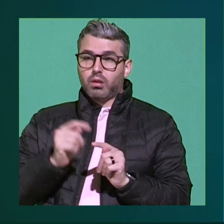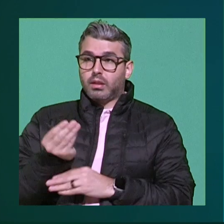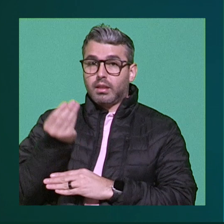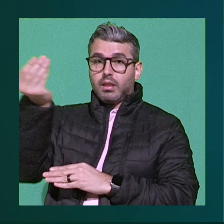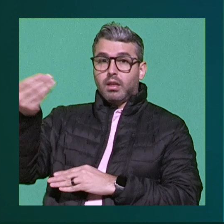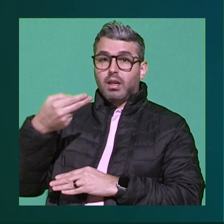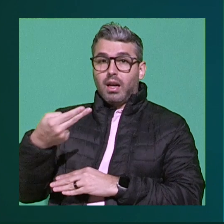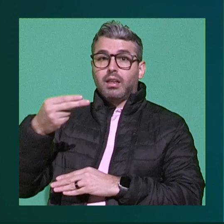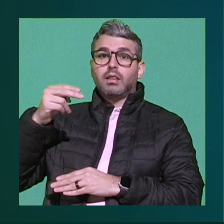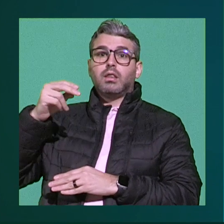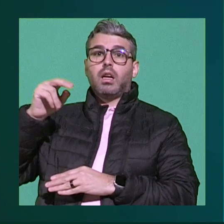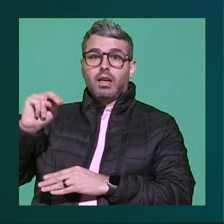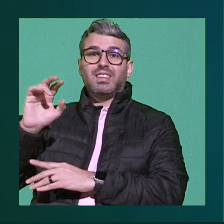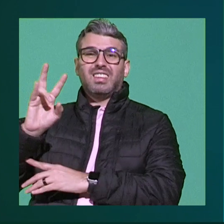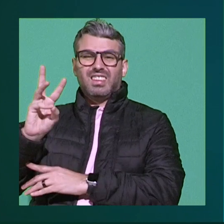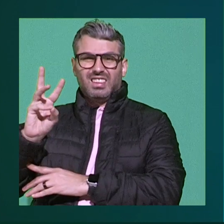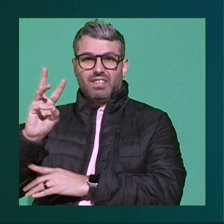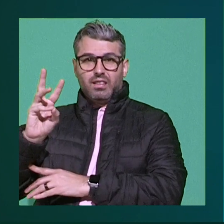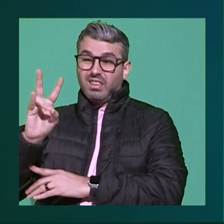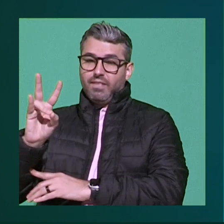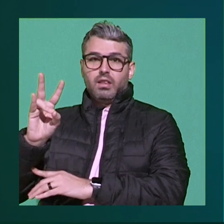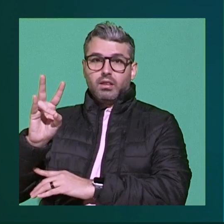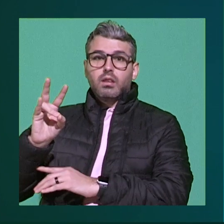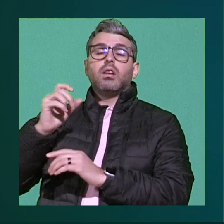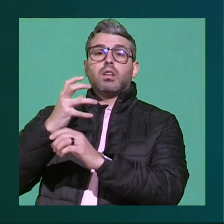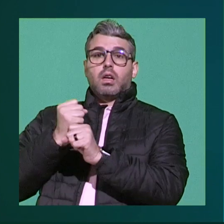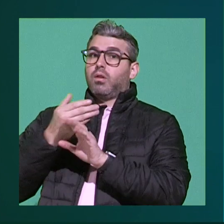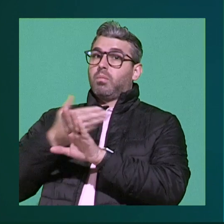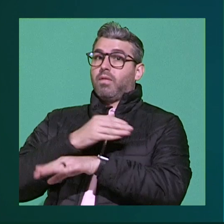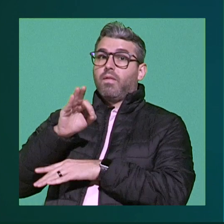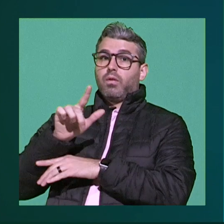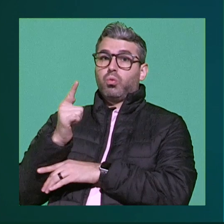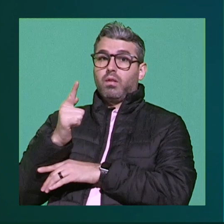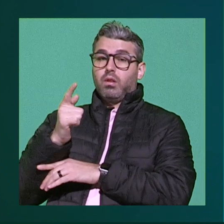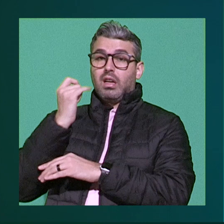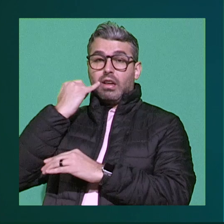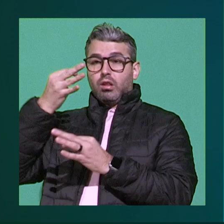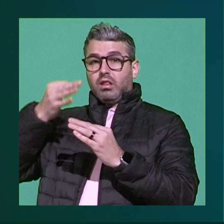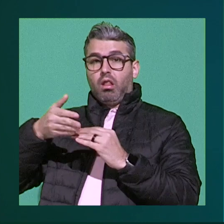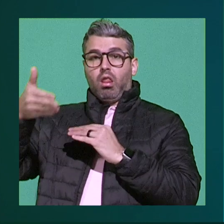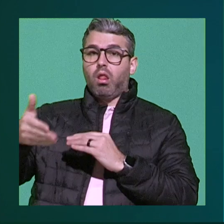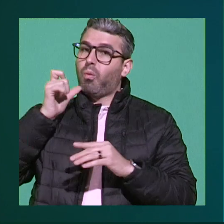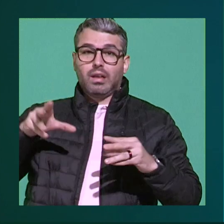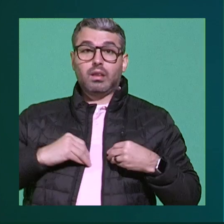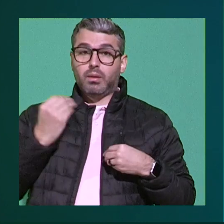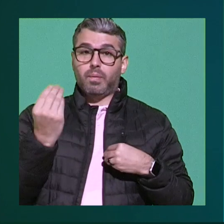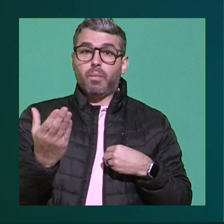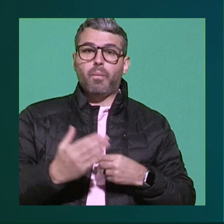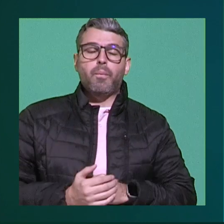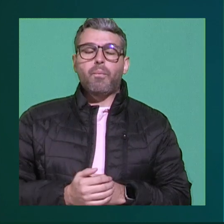room in HH7 no later than February 21st. Late applications will not be accepted under any circumstances.